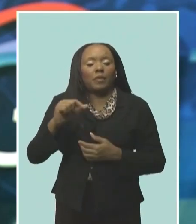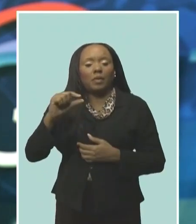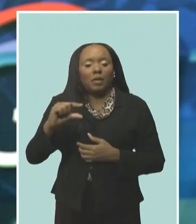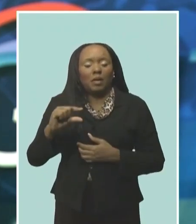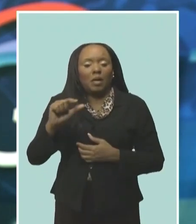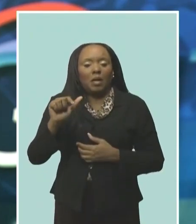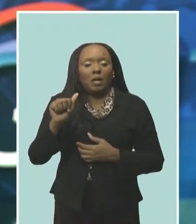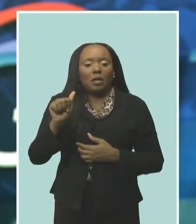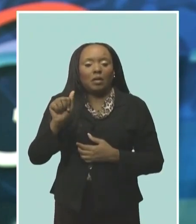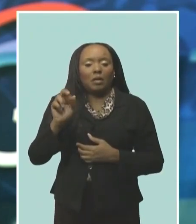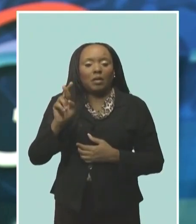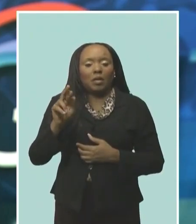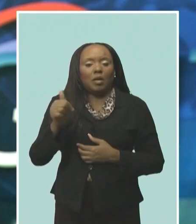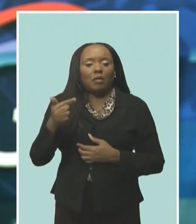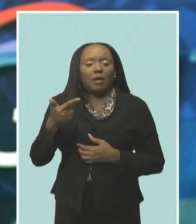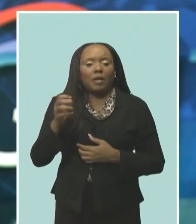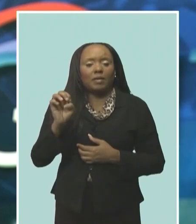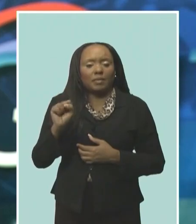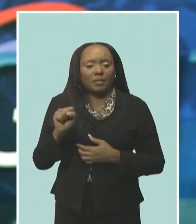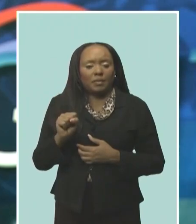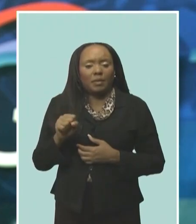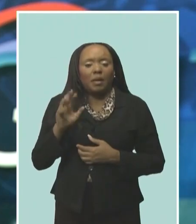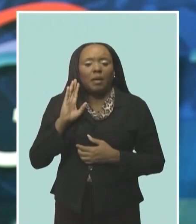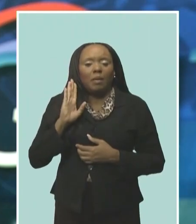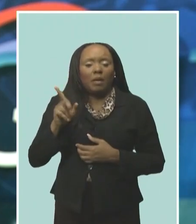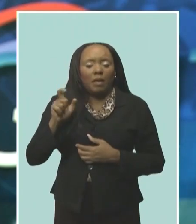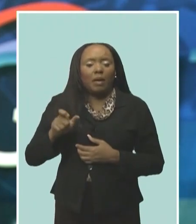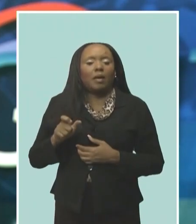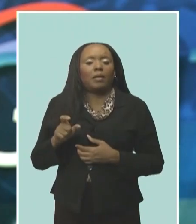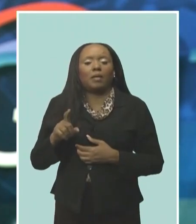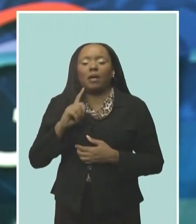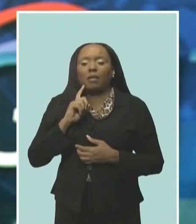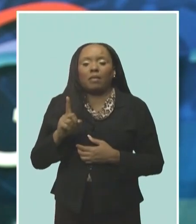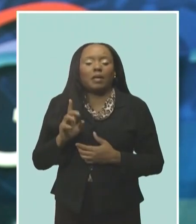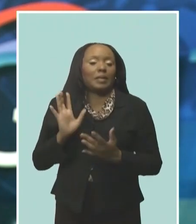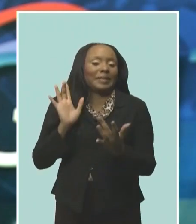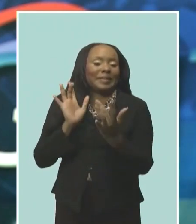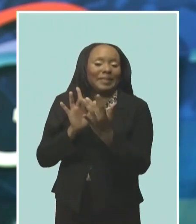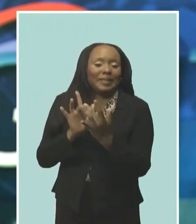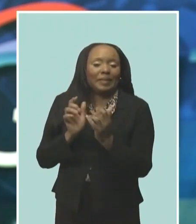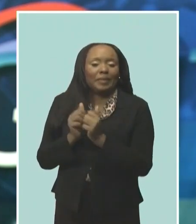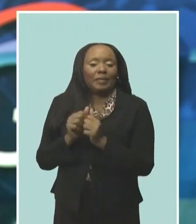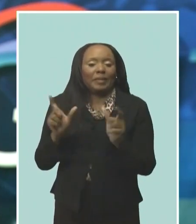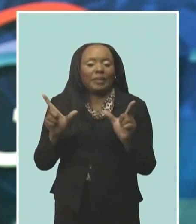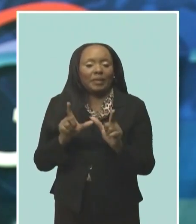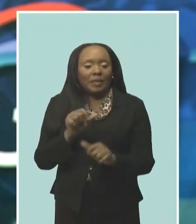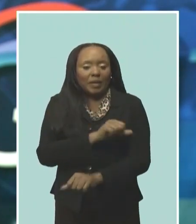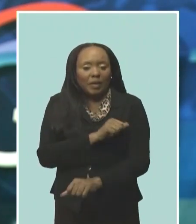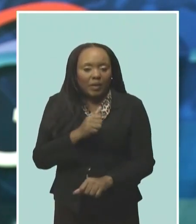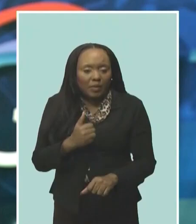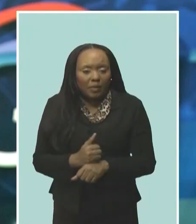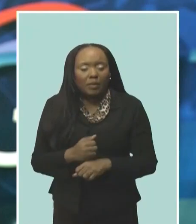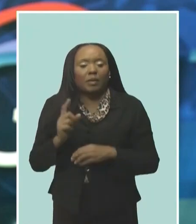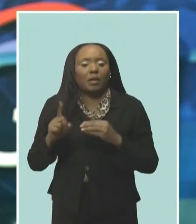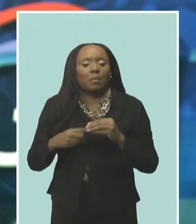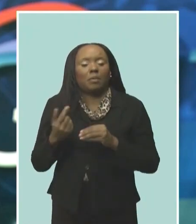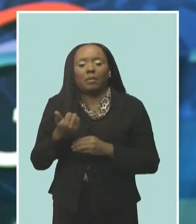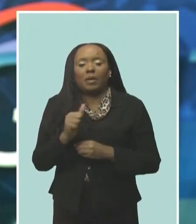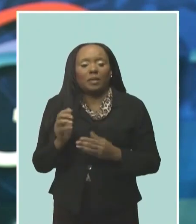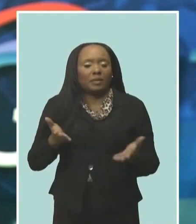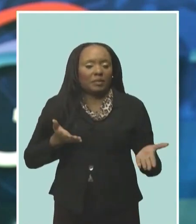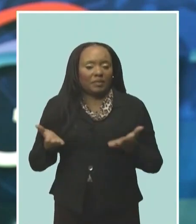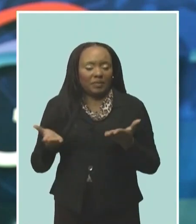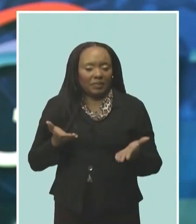She says approved garages will, however, have to interact with the licensing authority, notifying it of services